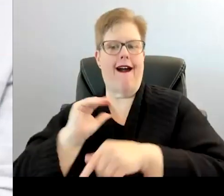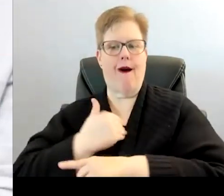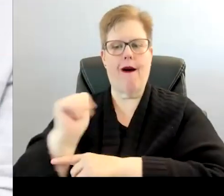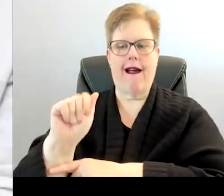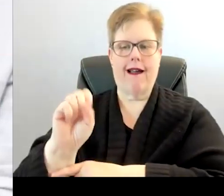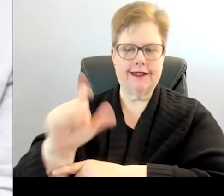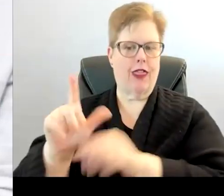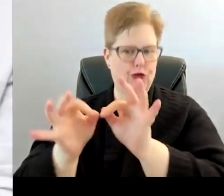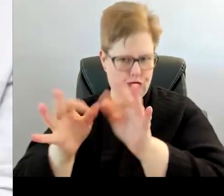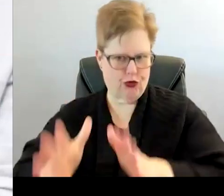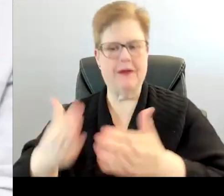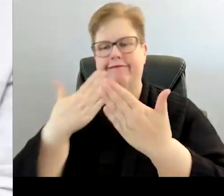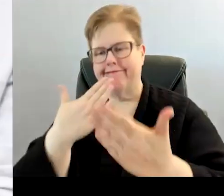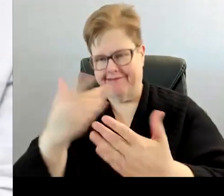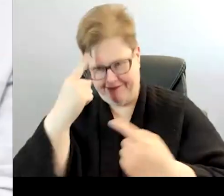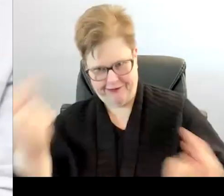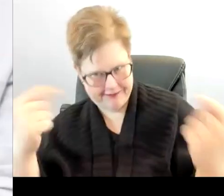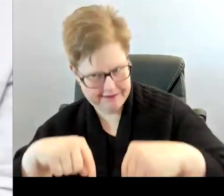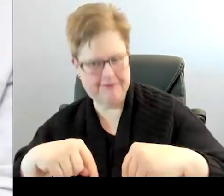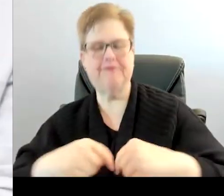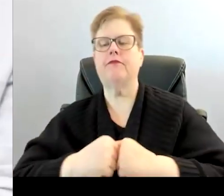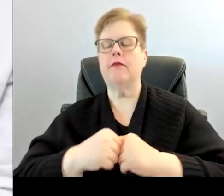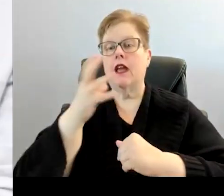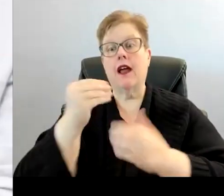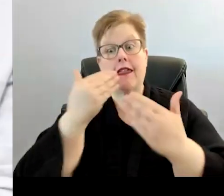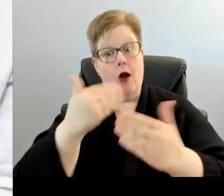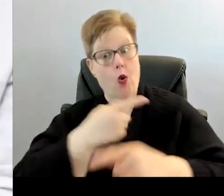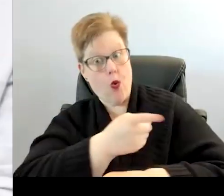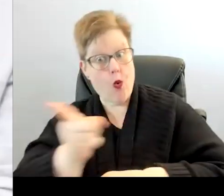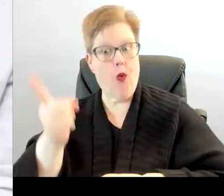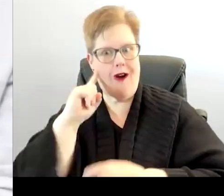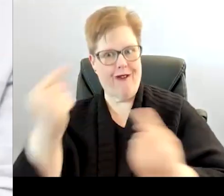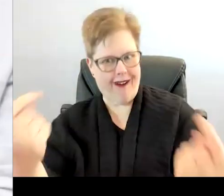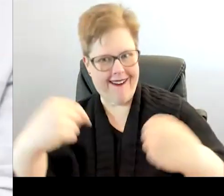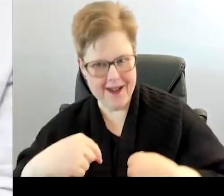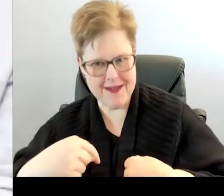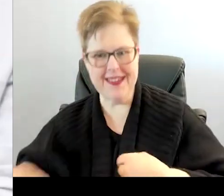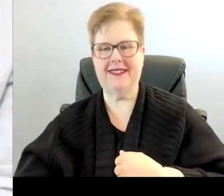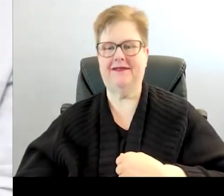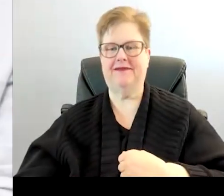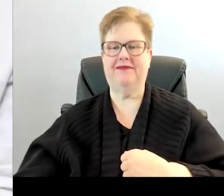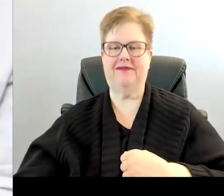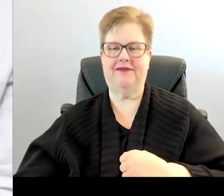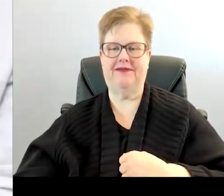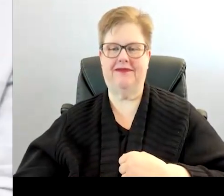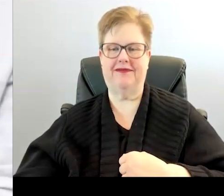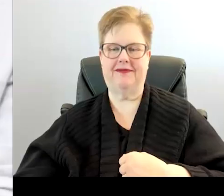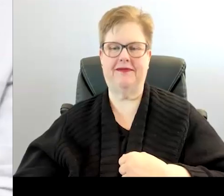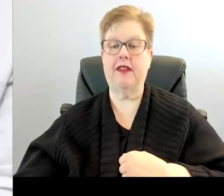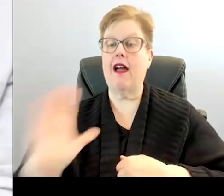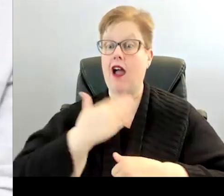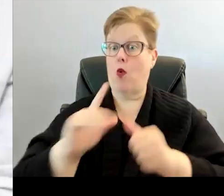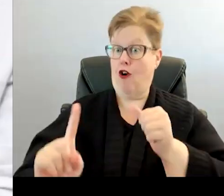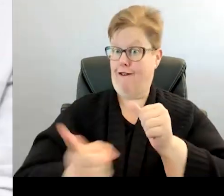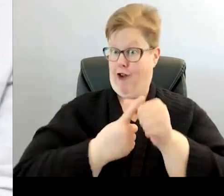ASL interpreter. Thank you for being here. And thank you all for being here. This is our first of